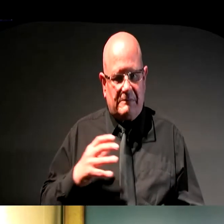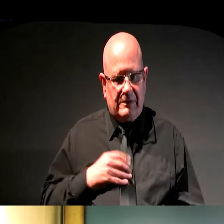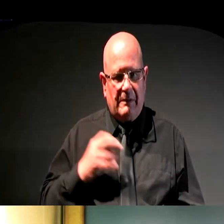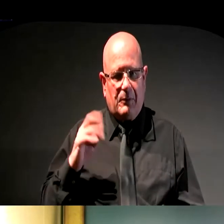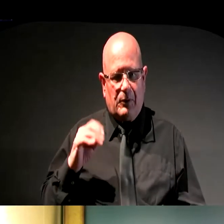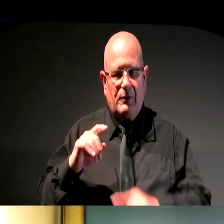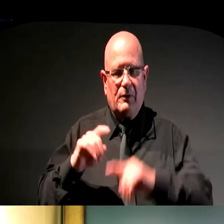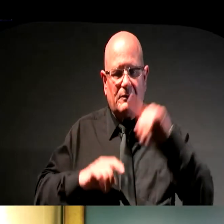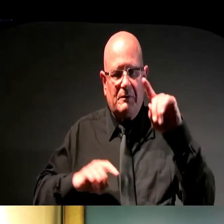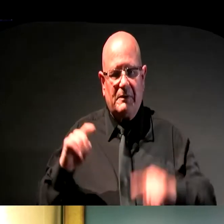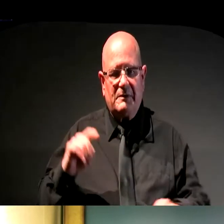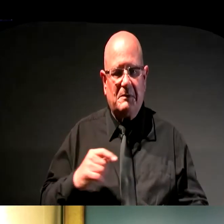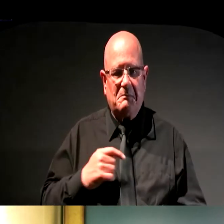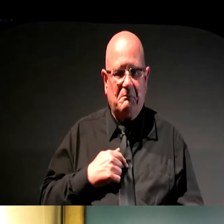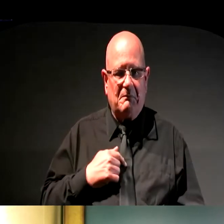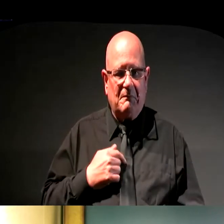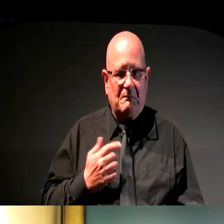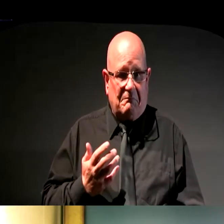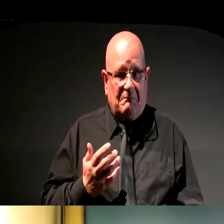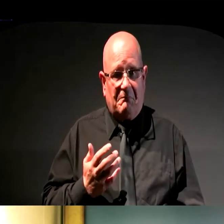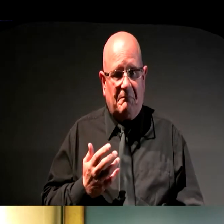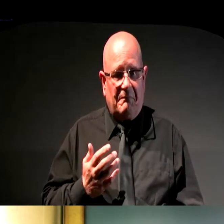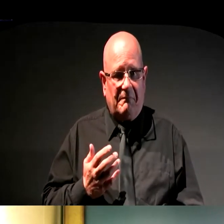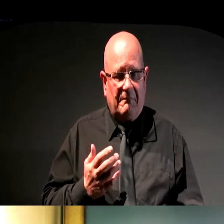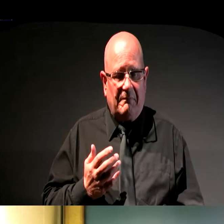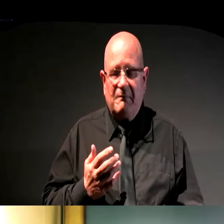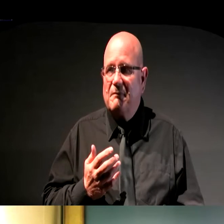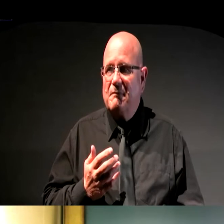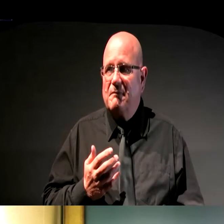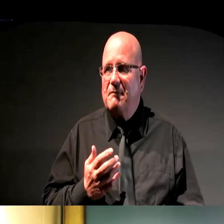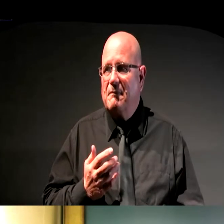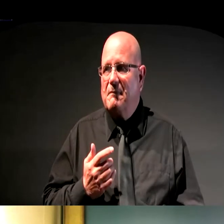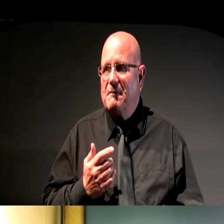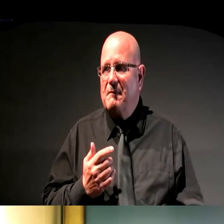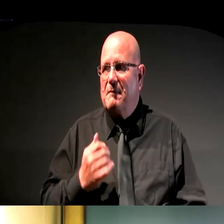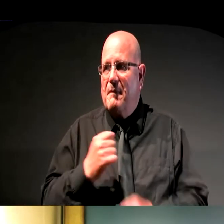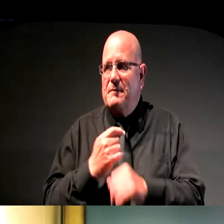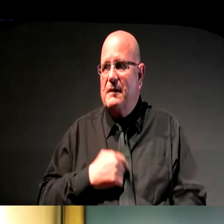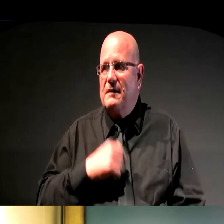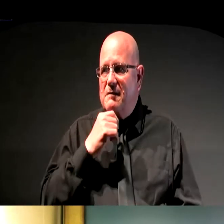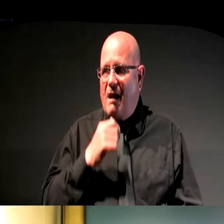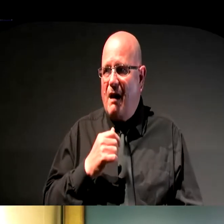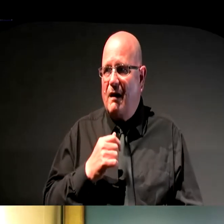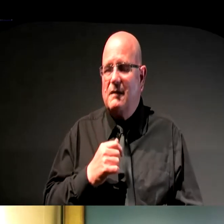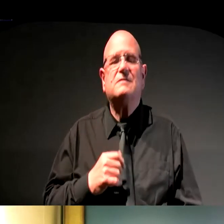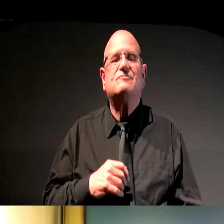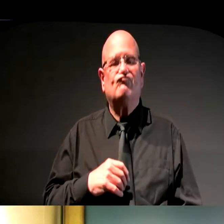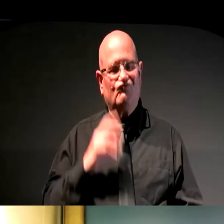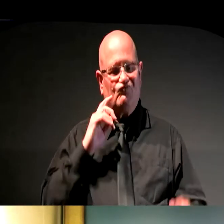not stand out as much, which is kind of nice. Right. And I think one of the challenges